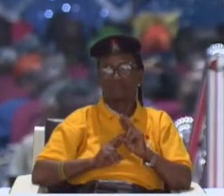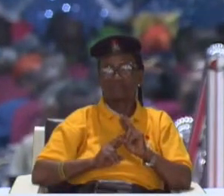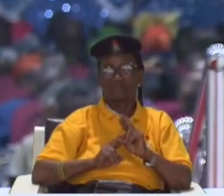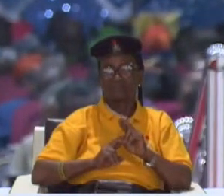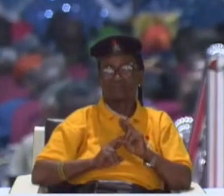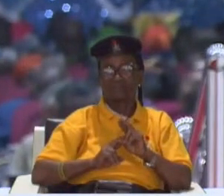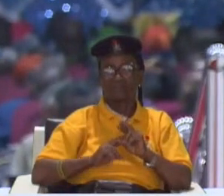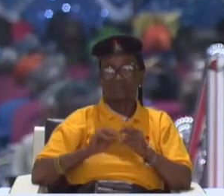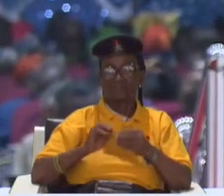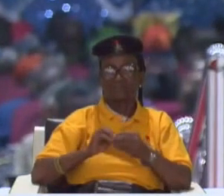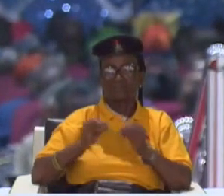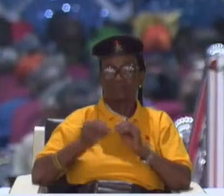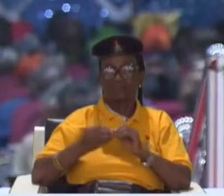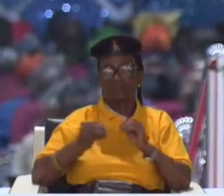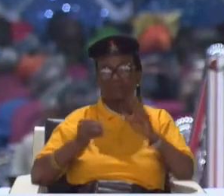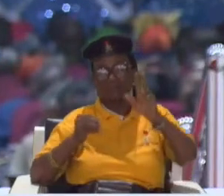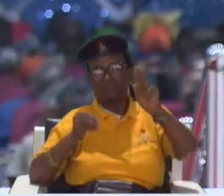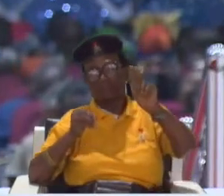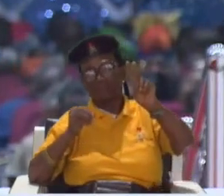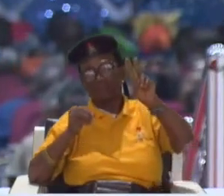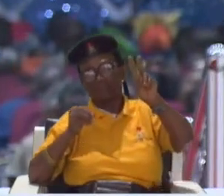And number two,